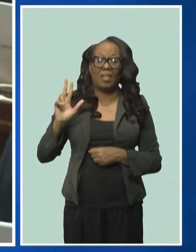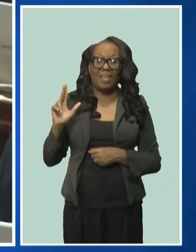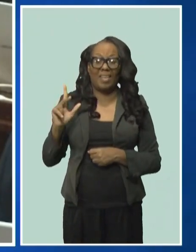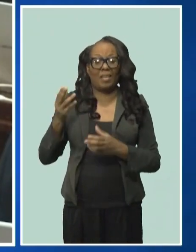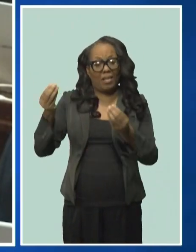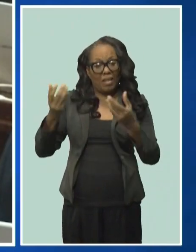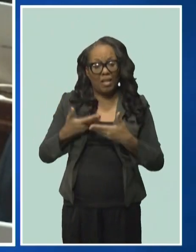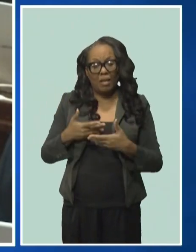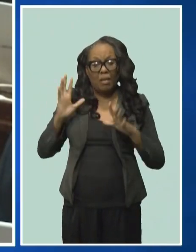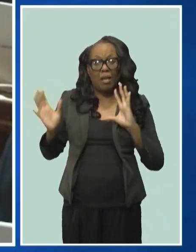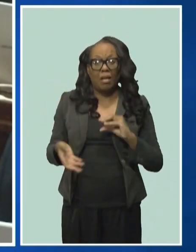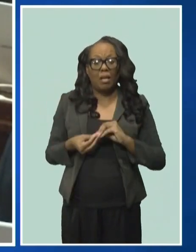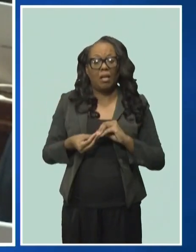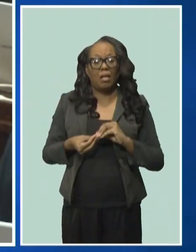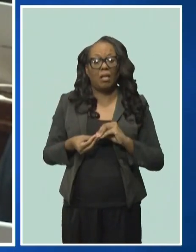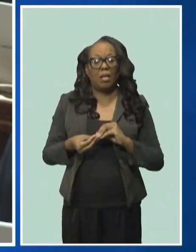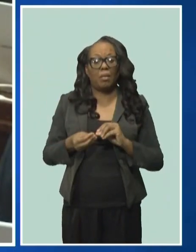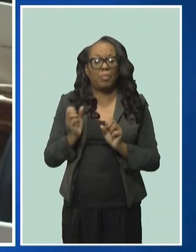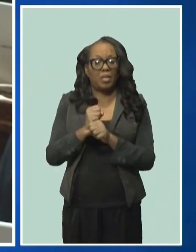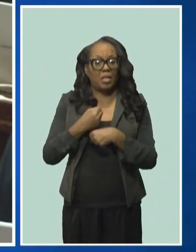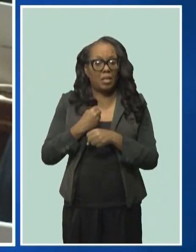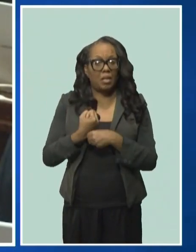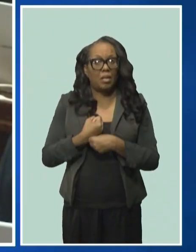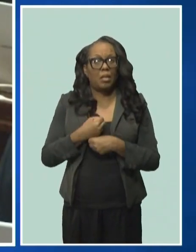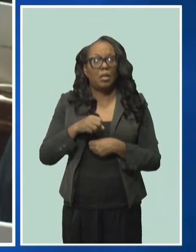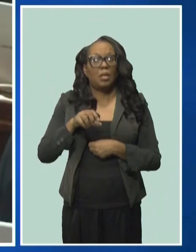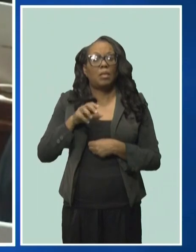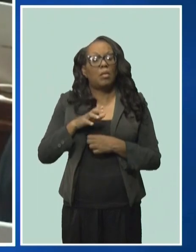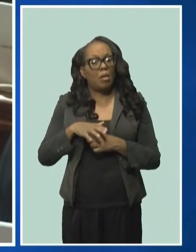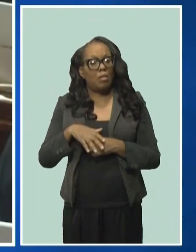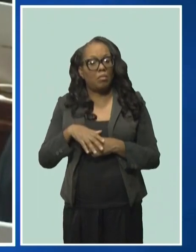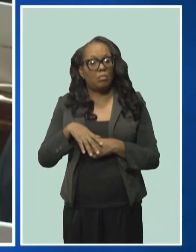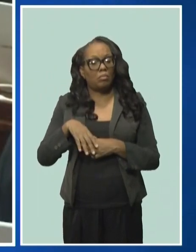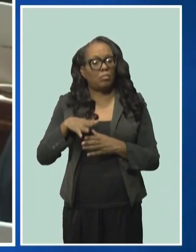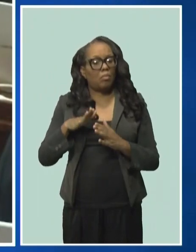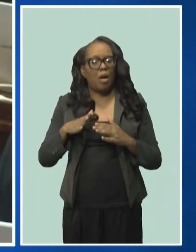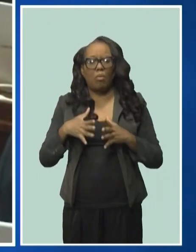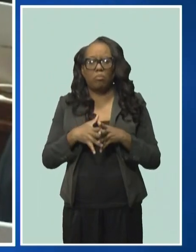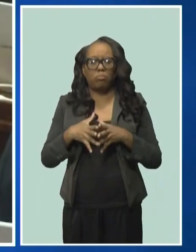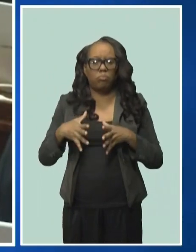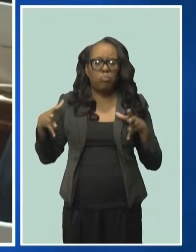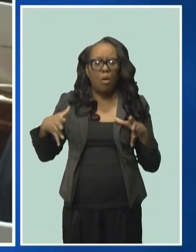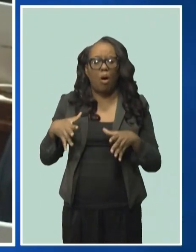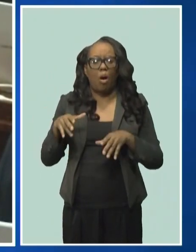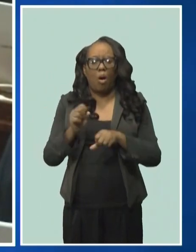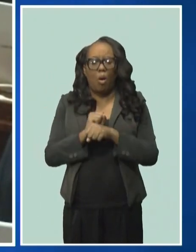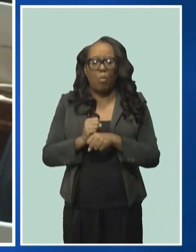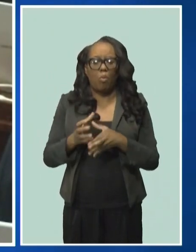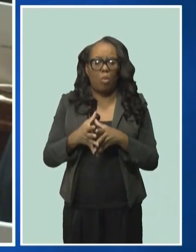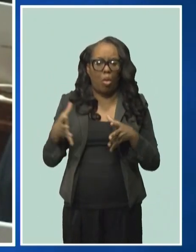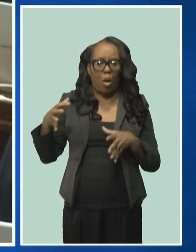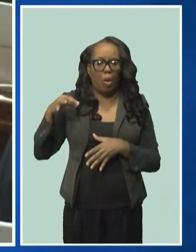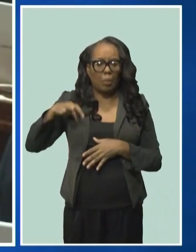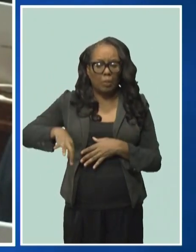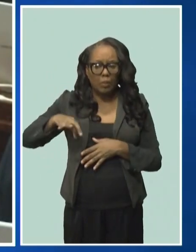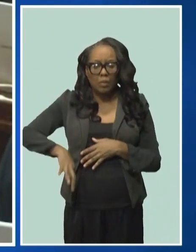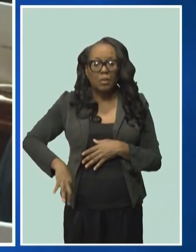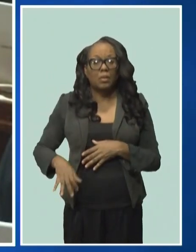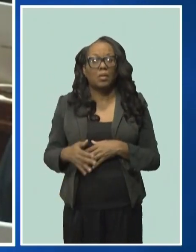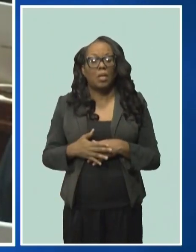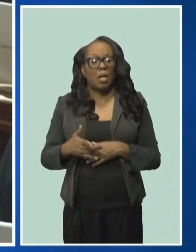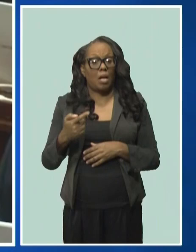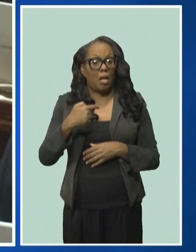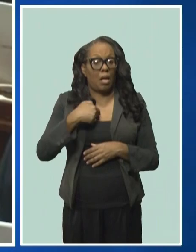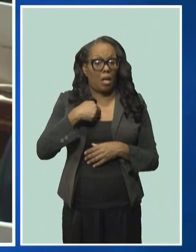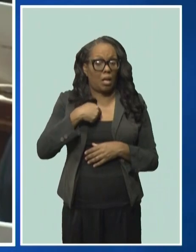production figure of 20.1 million kilograms of agricultural commodities. And whilst I would admit that this